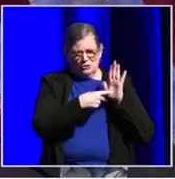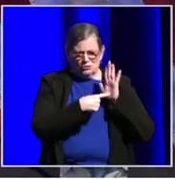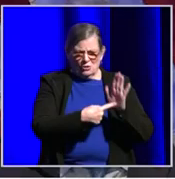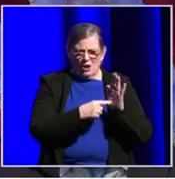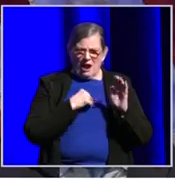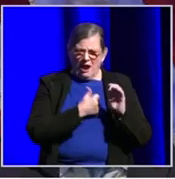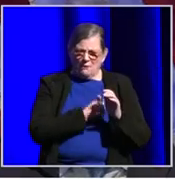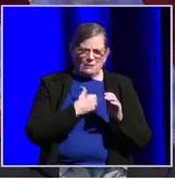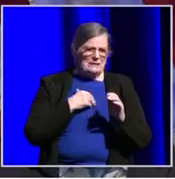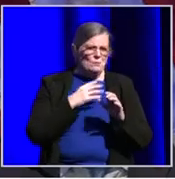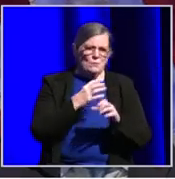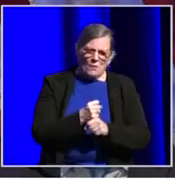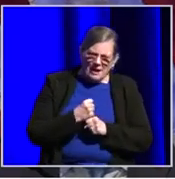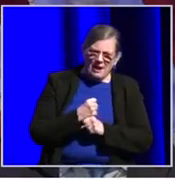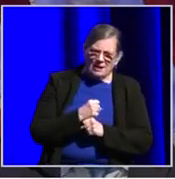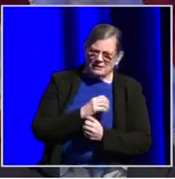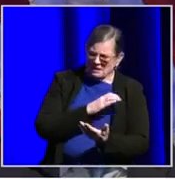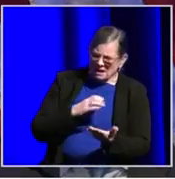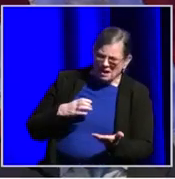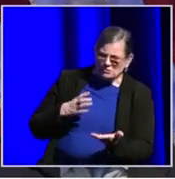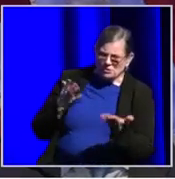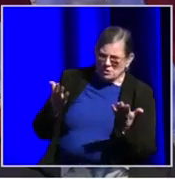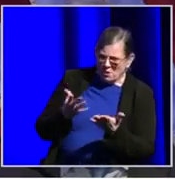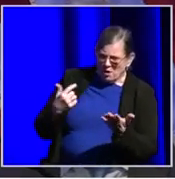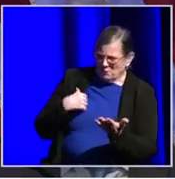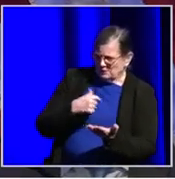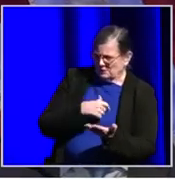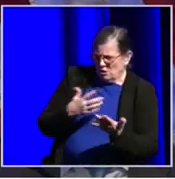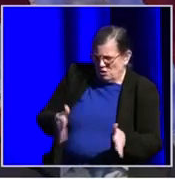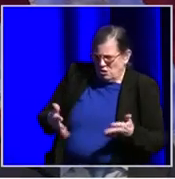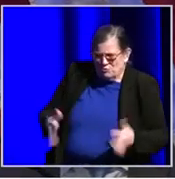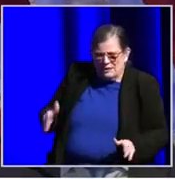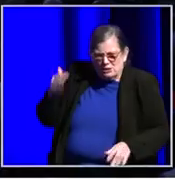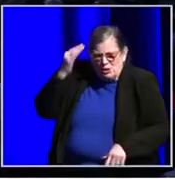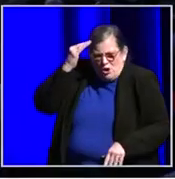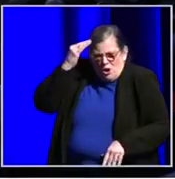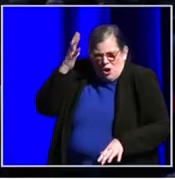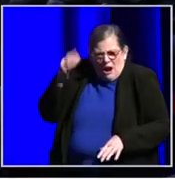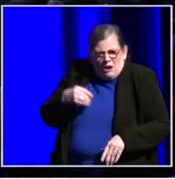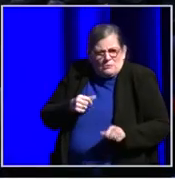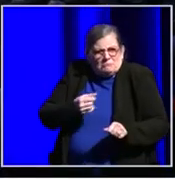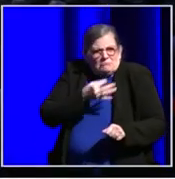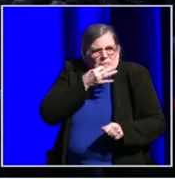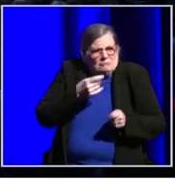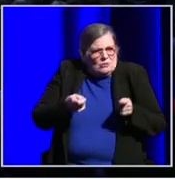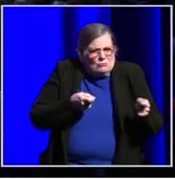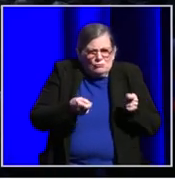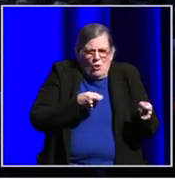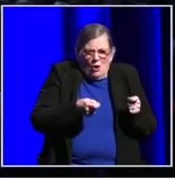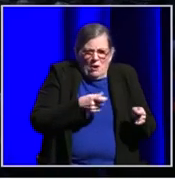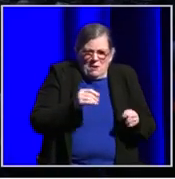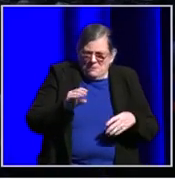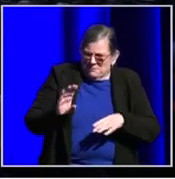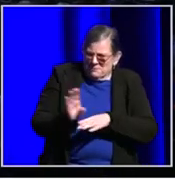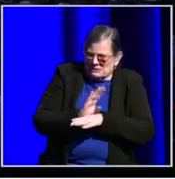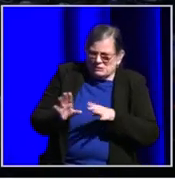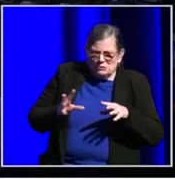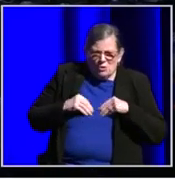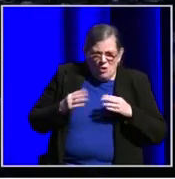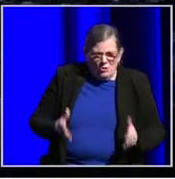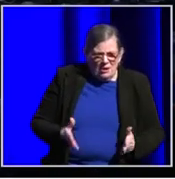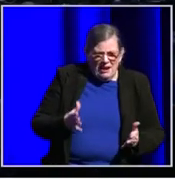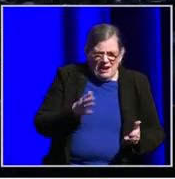what Washingtonians already knew, that we could govern ourselves. Business owners like Ben and Virginia